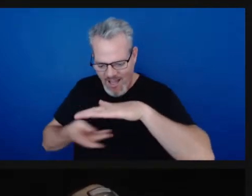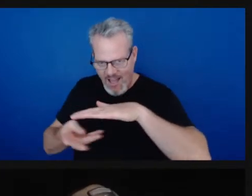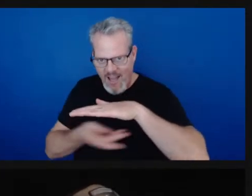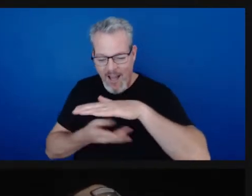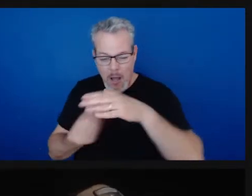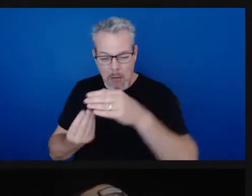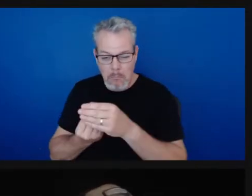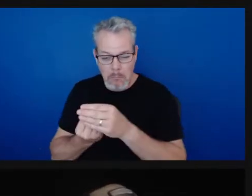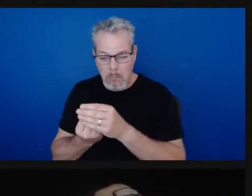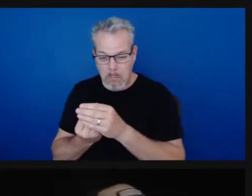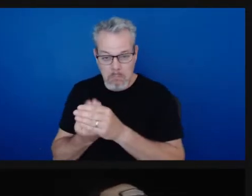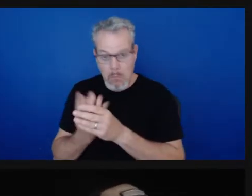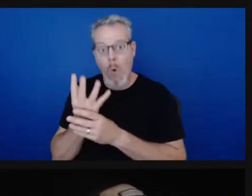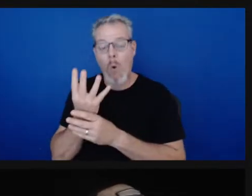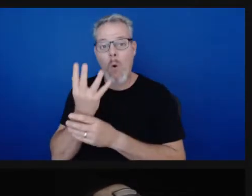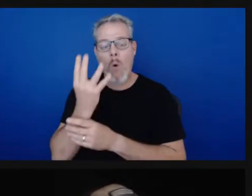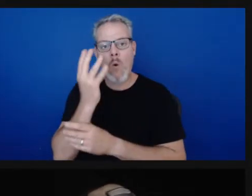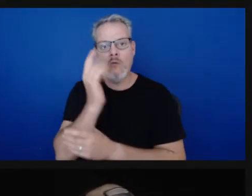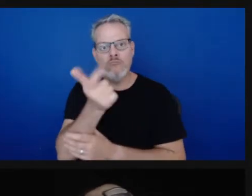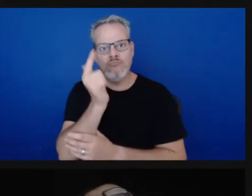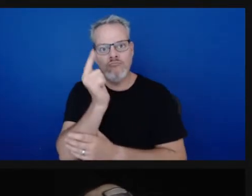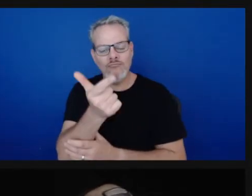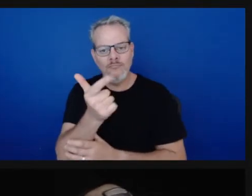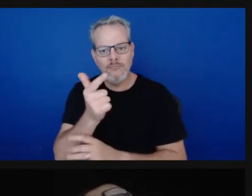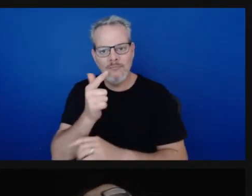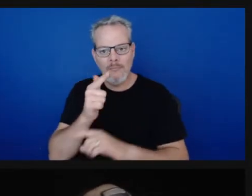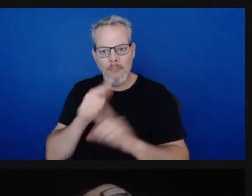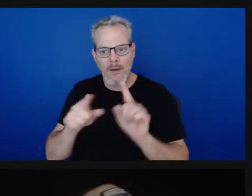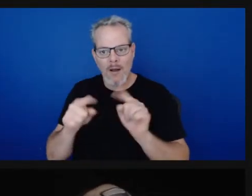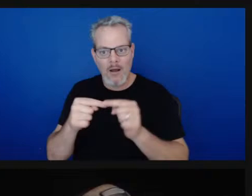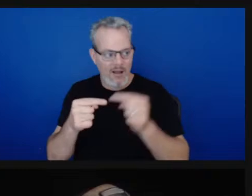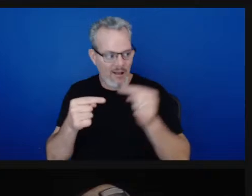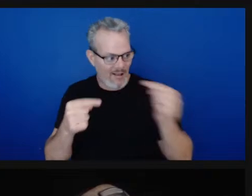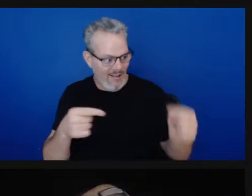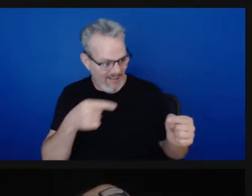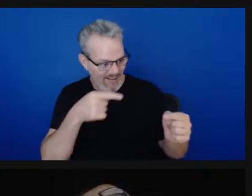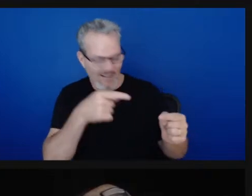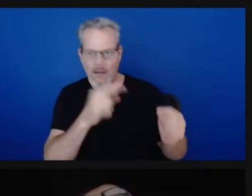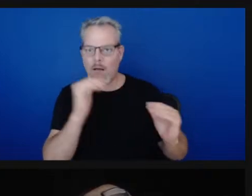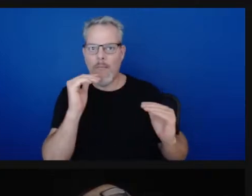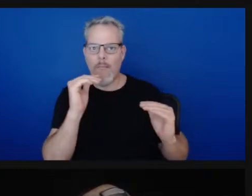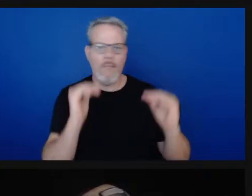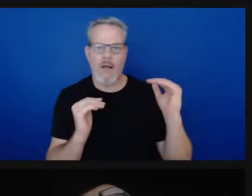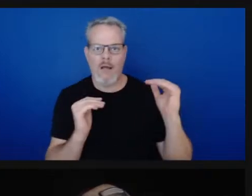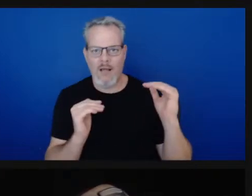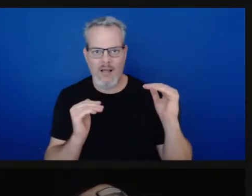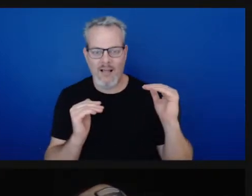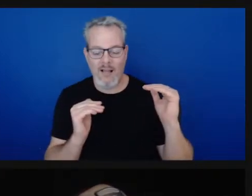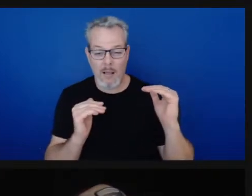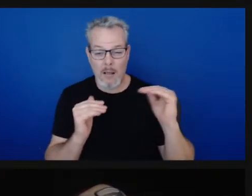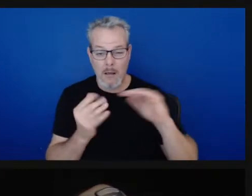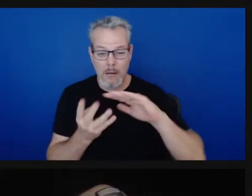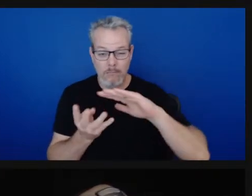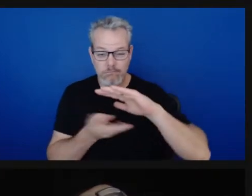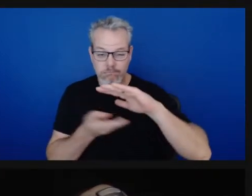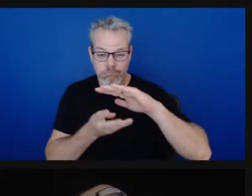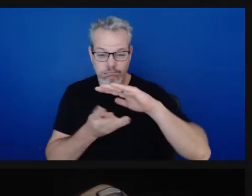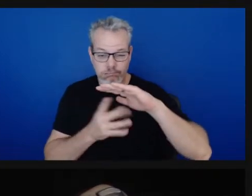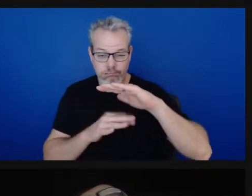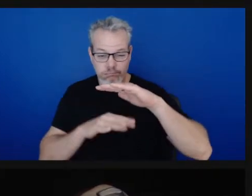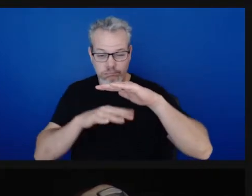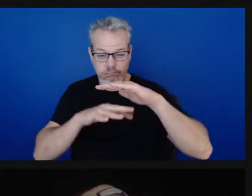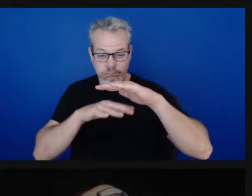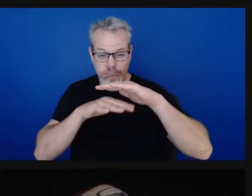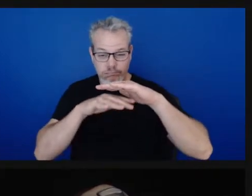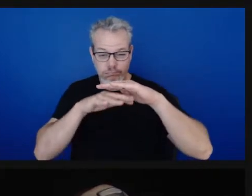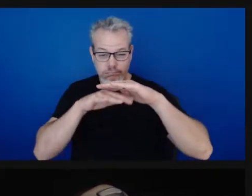side, that's where it's out of balance, right? So as the summit's building up and it can't come into this zone